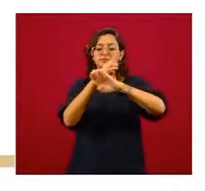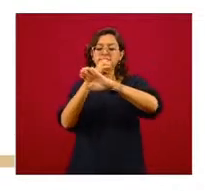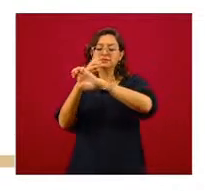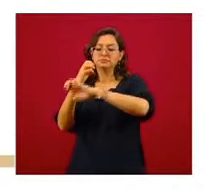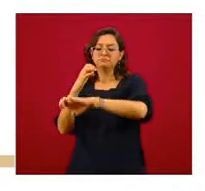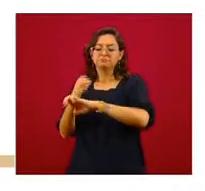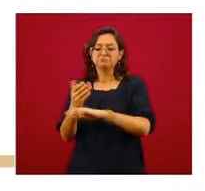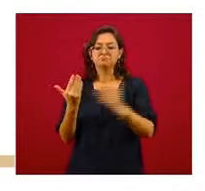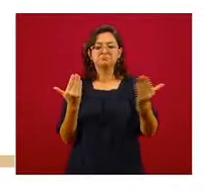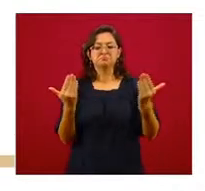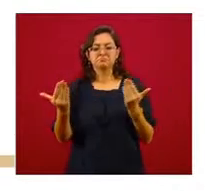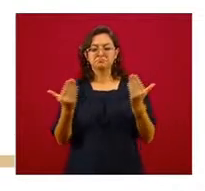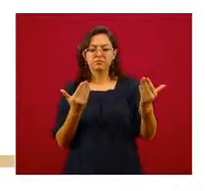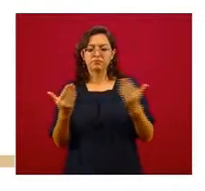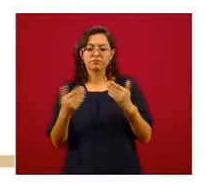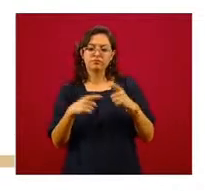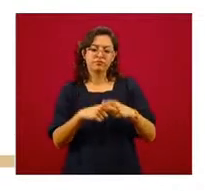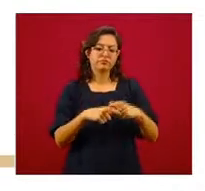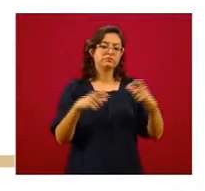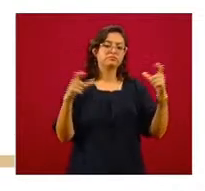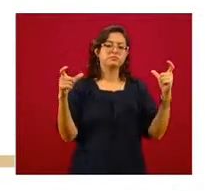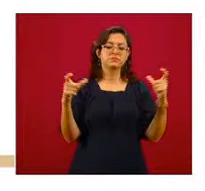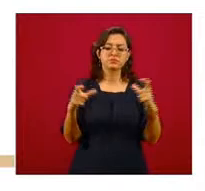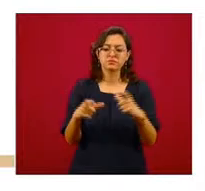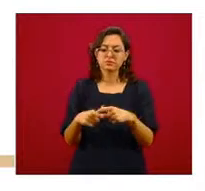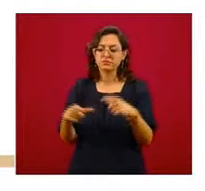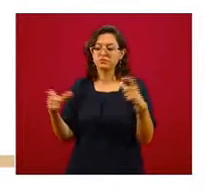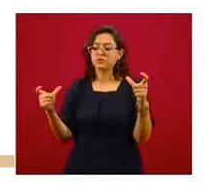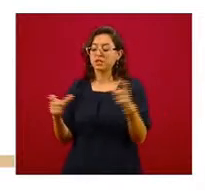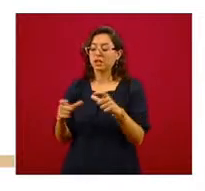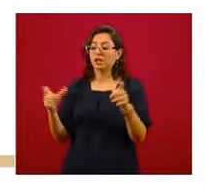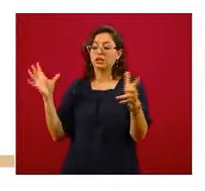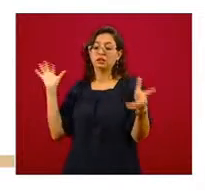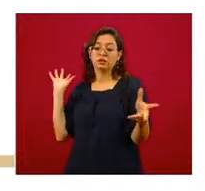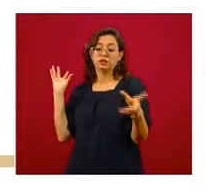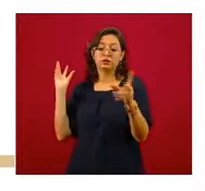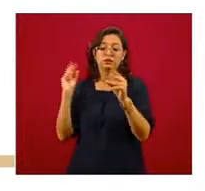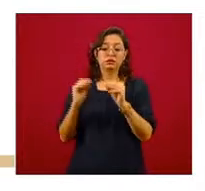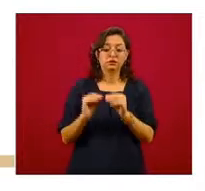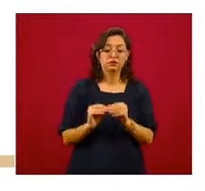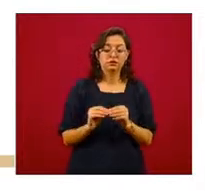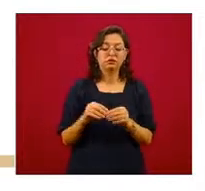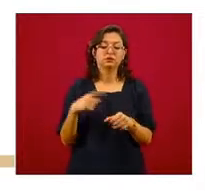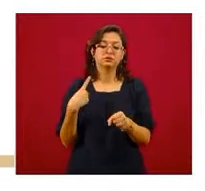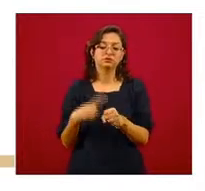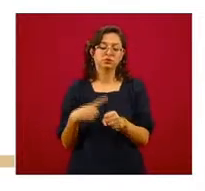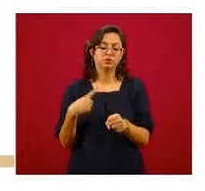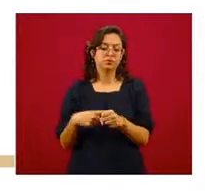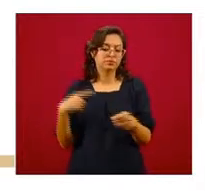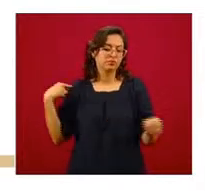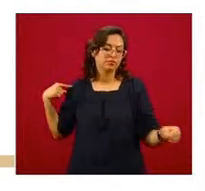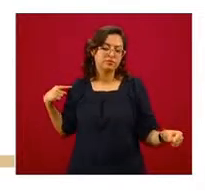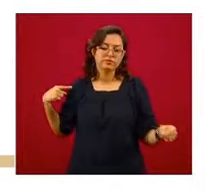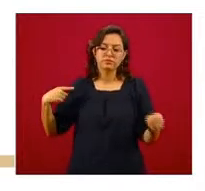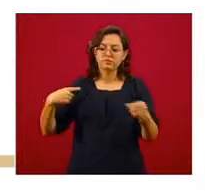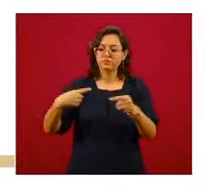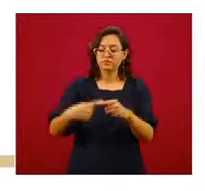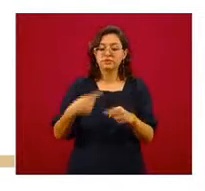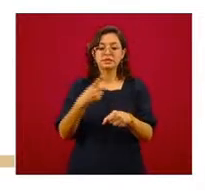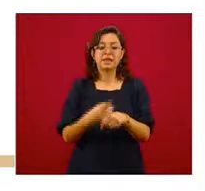can have better understanding of the burden of the disease throughout